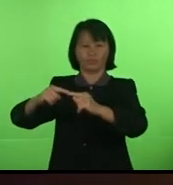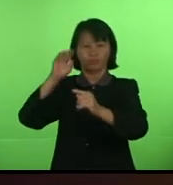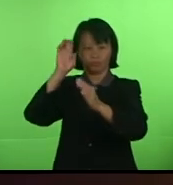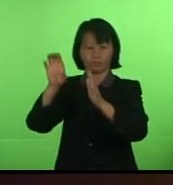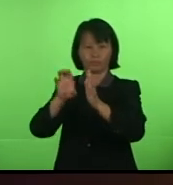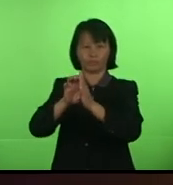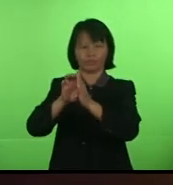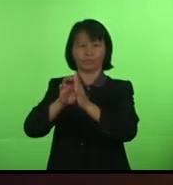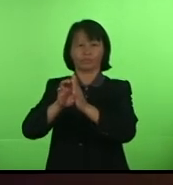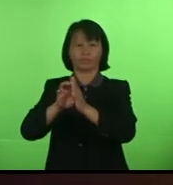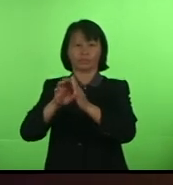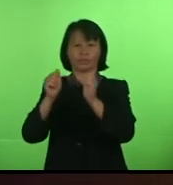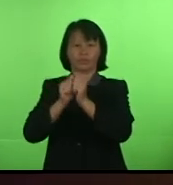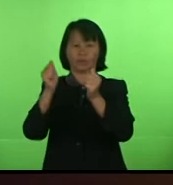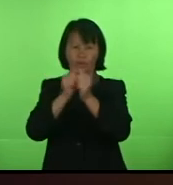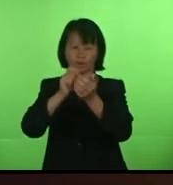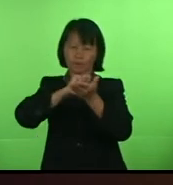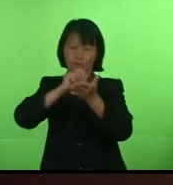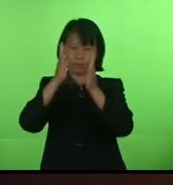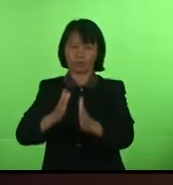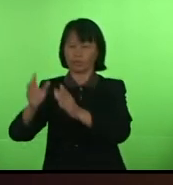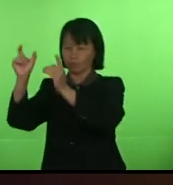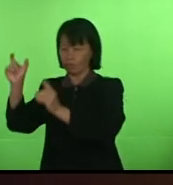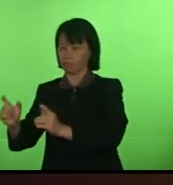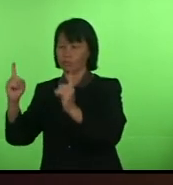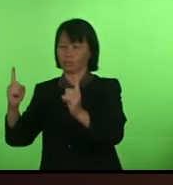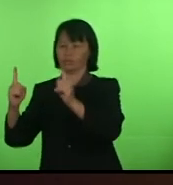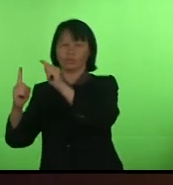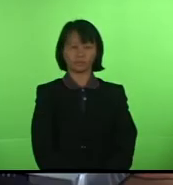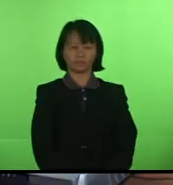reader, and text as the angles here.